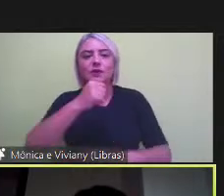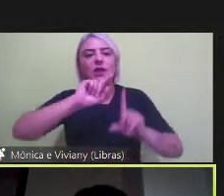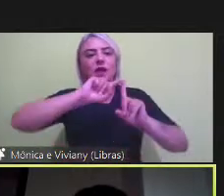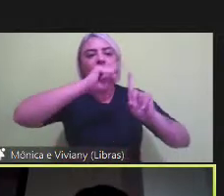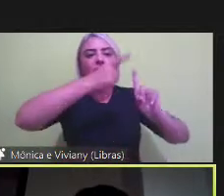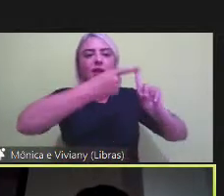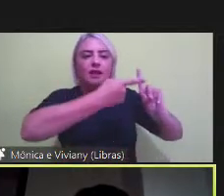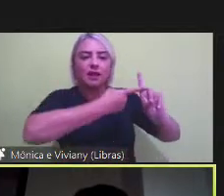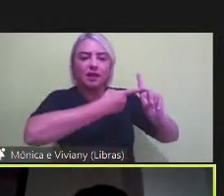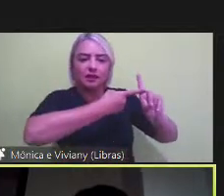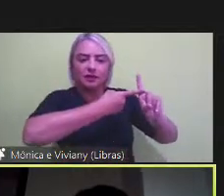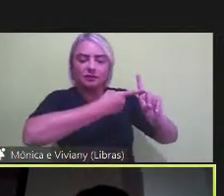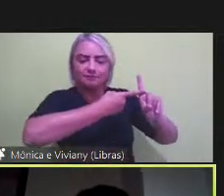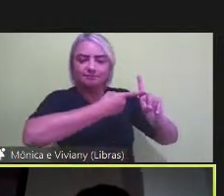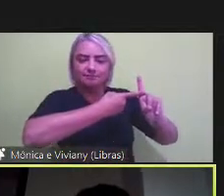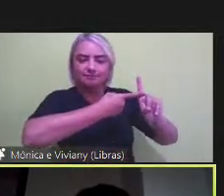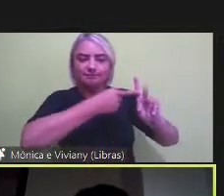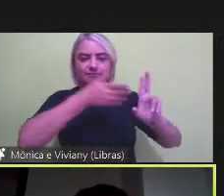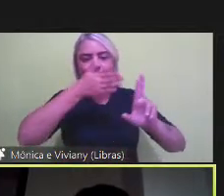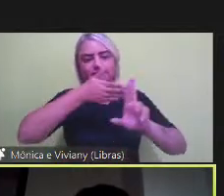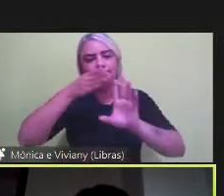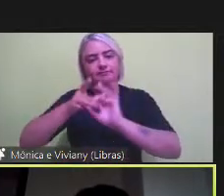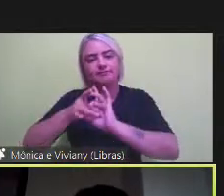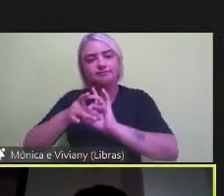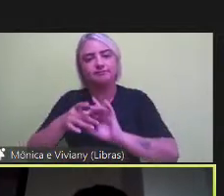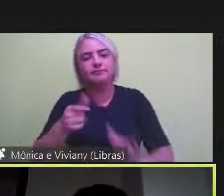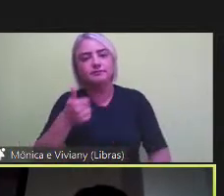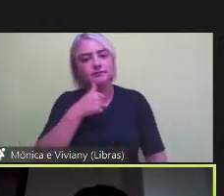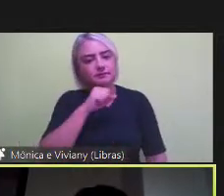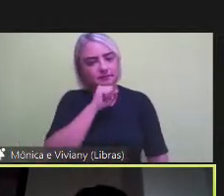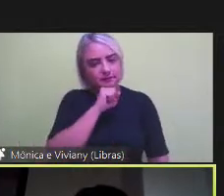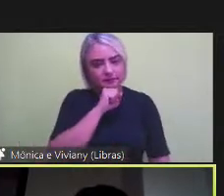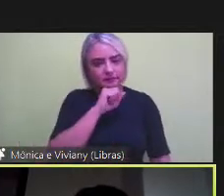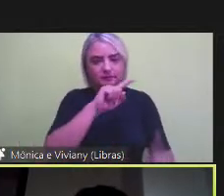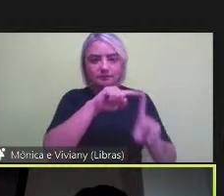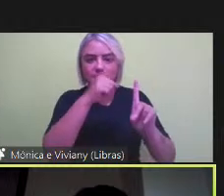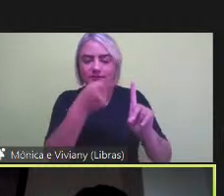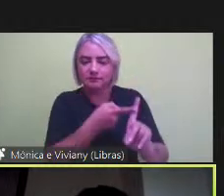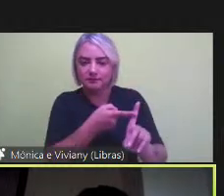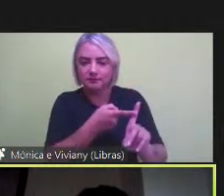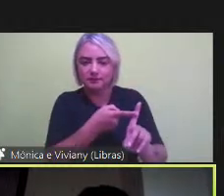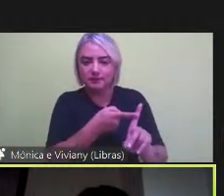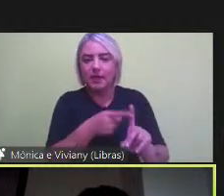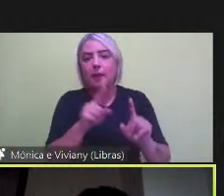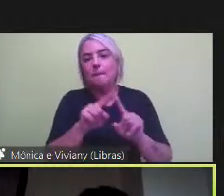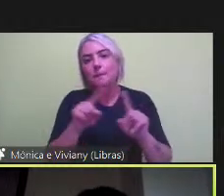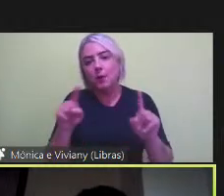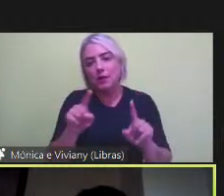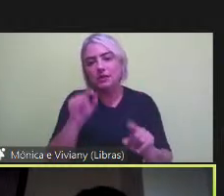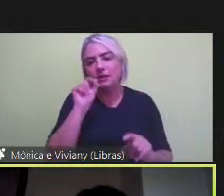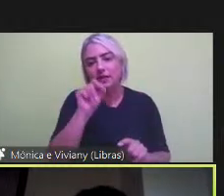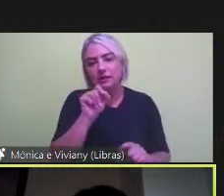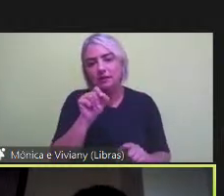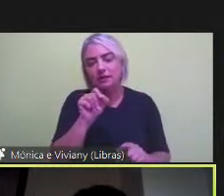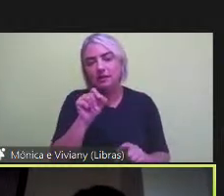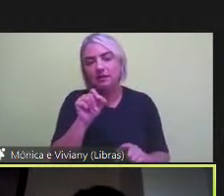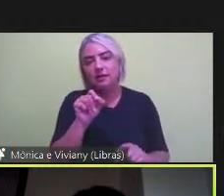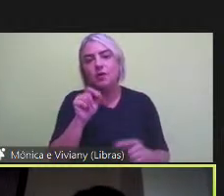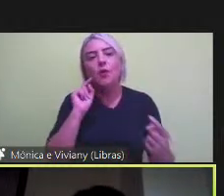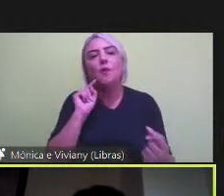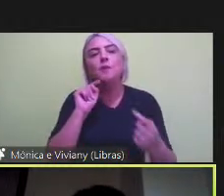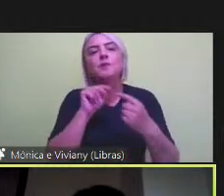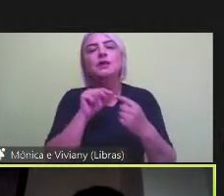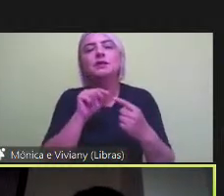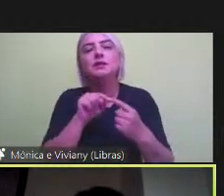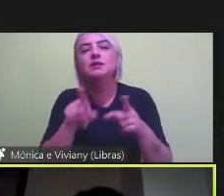nutrition directed towards the context of pregnancy. So here,